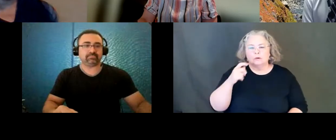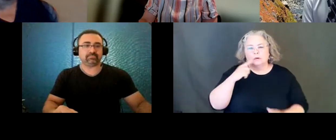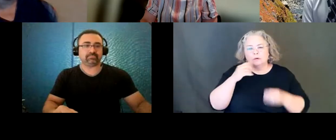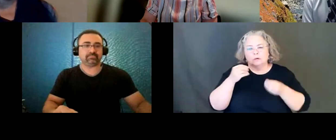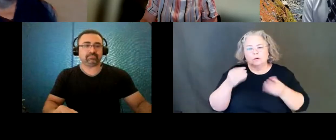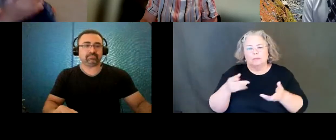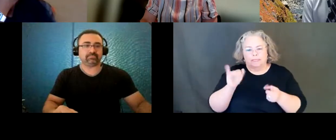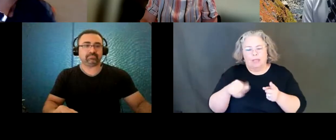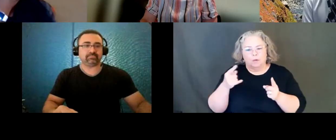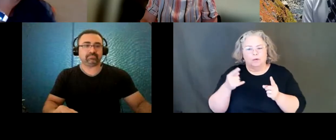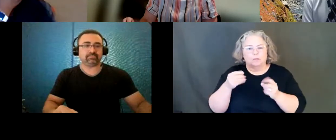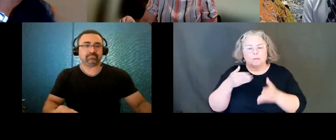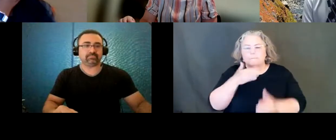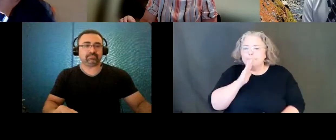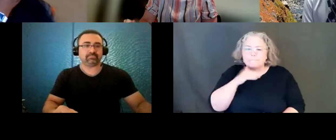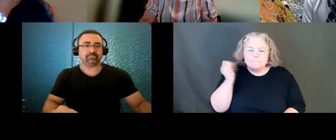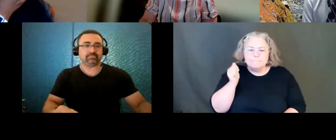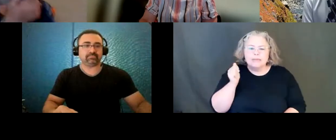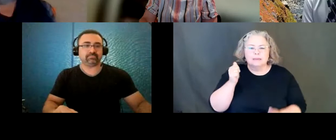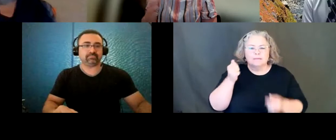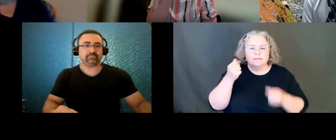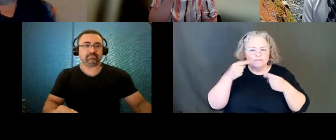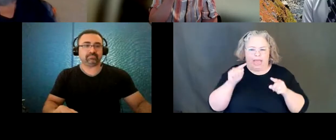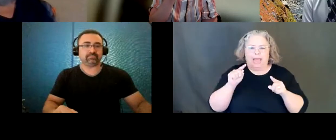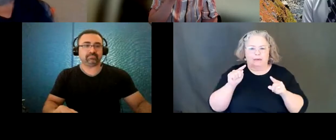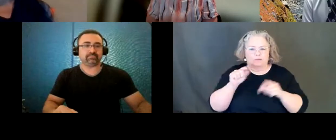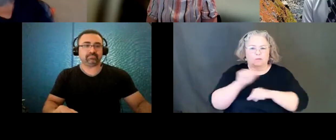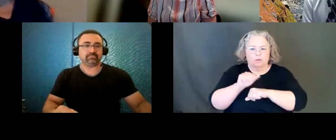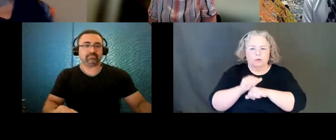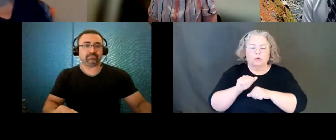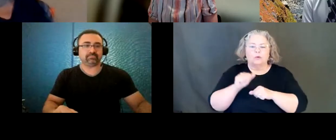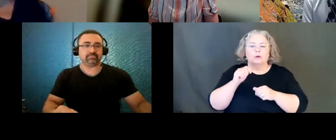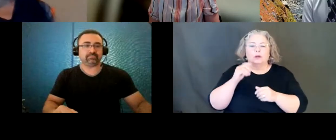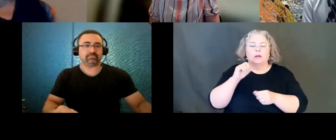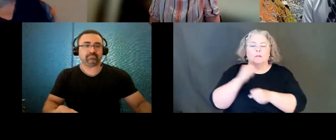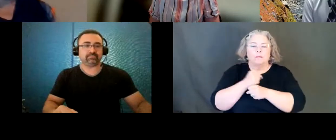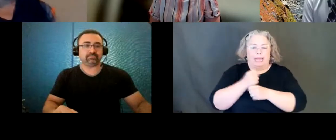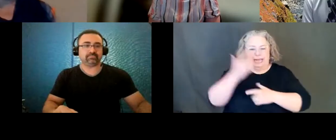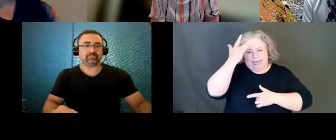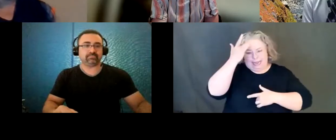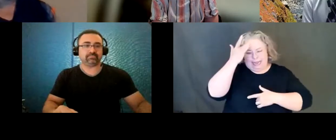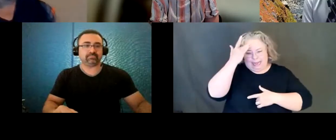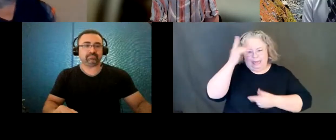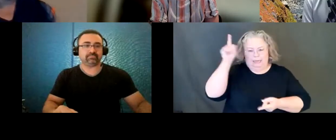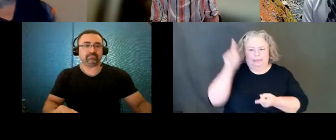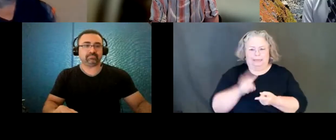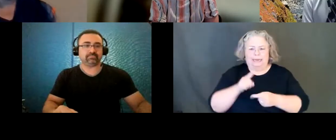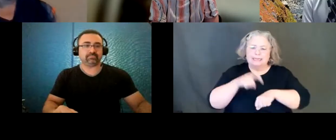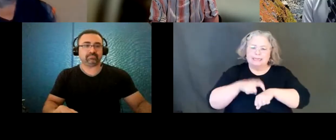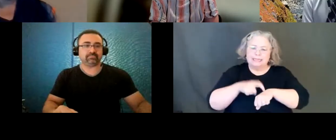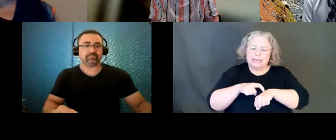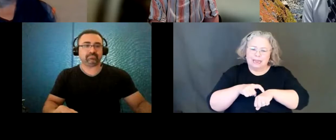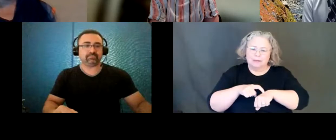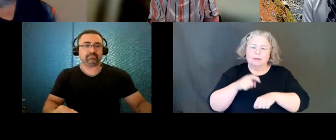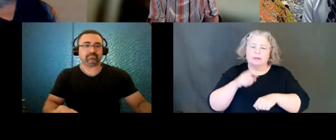the best effectiveness. It shortens the duration of illness. It may decrease the risk of